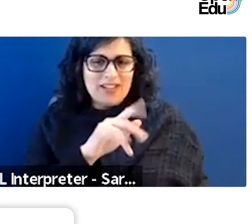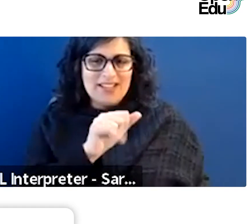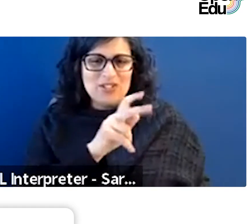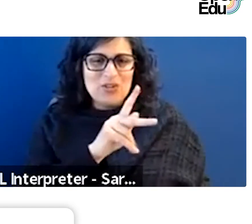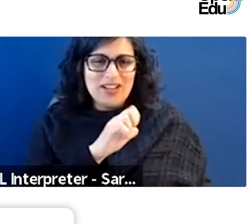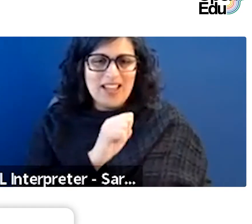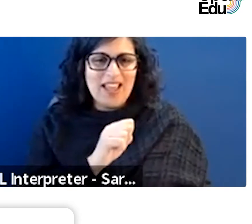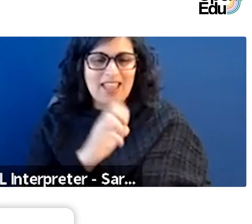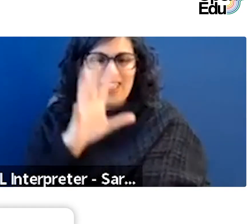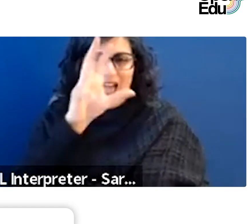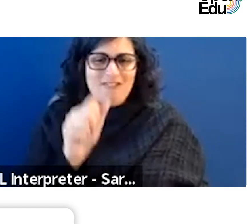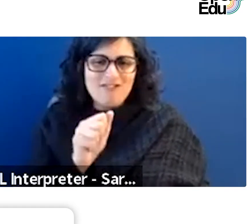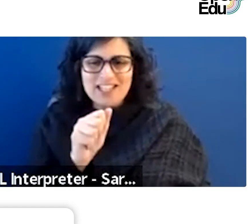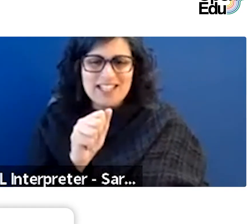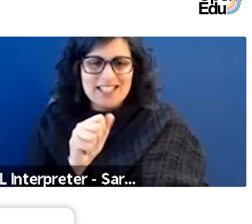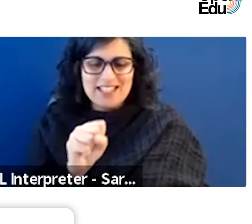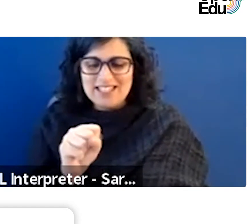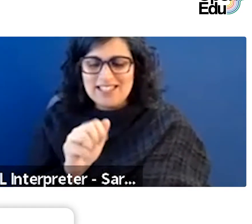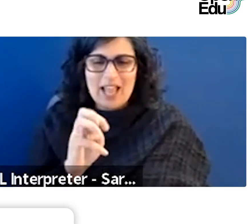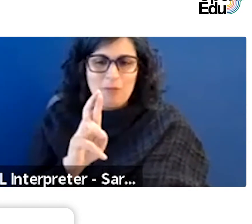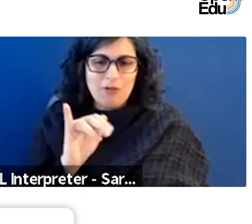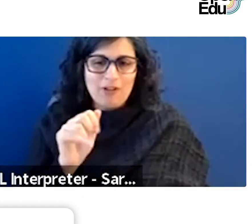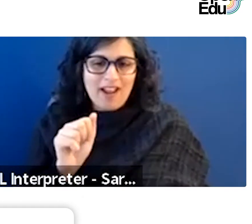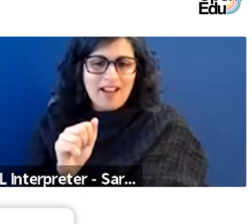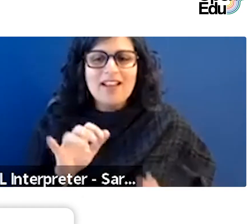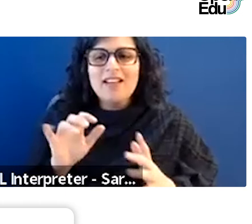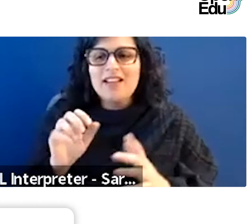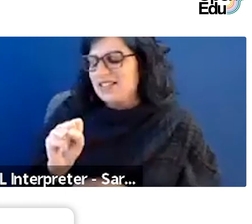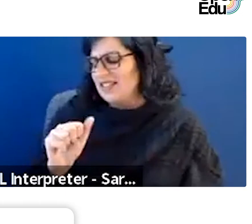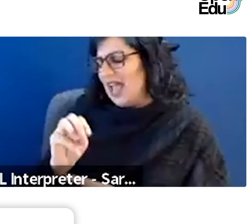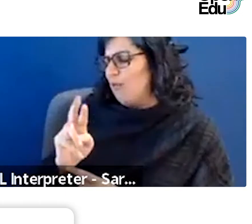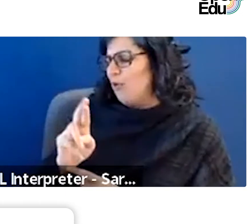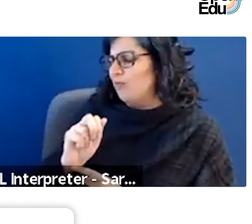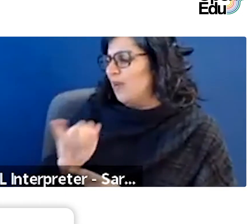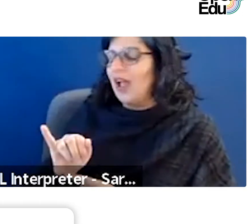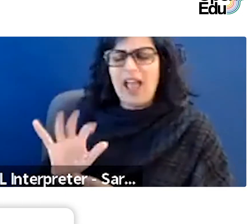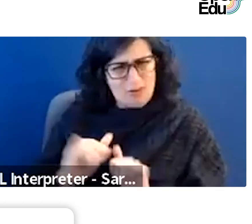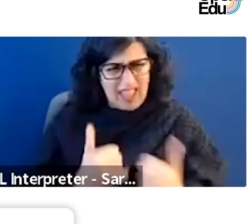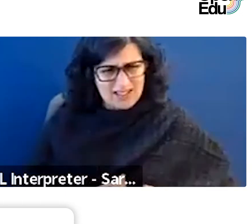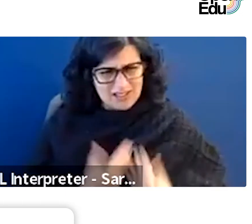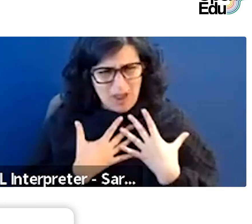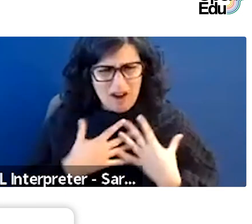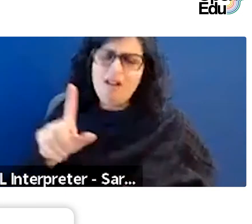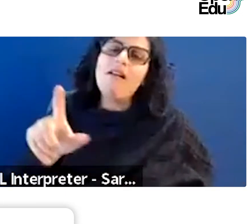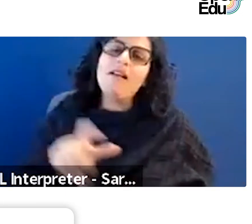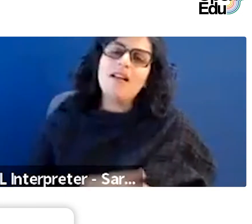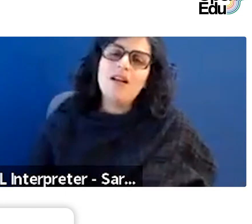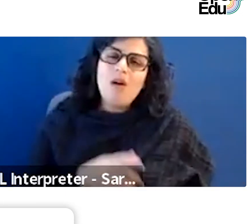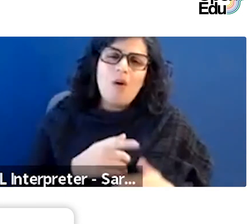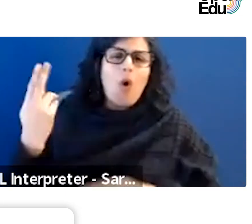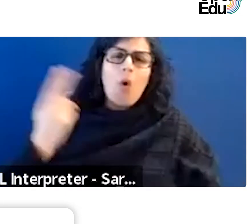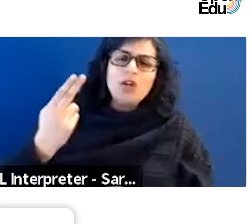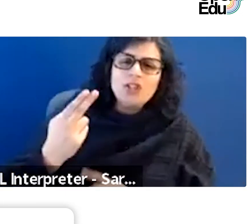African samurai, and how, has that kind of, how has that inspired you? Like what, was the